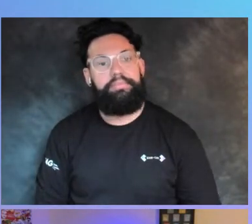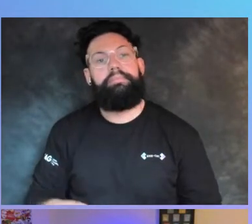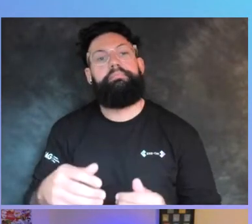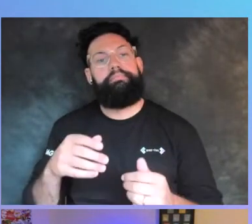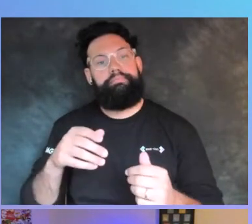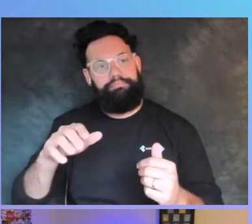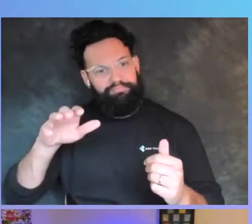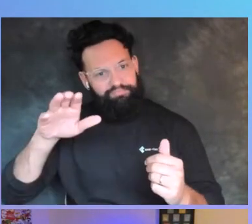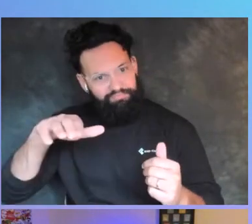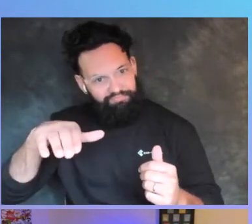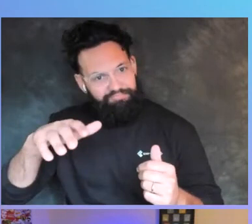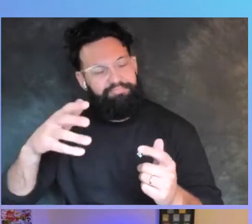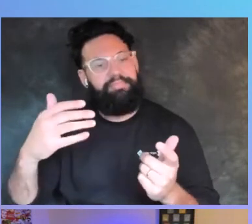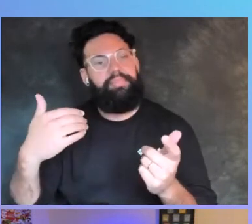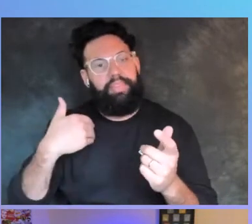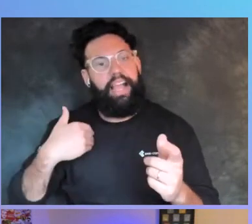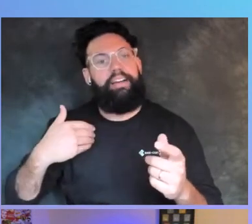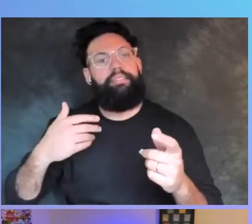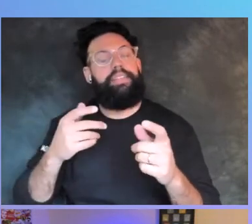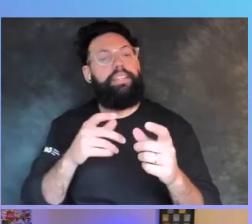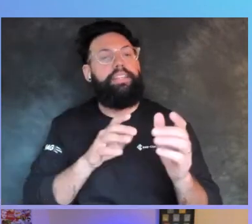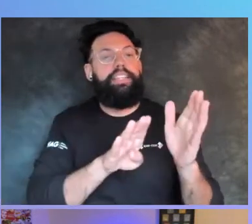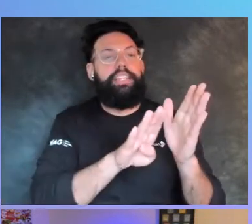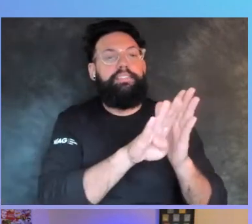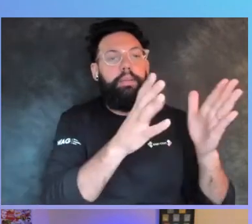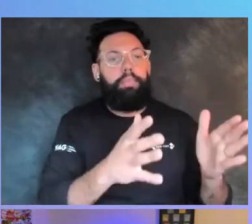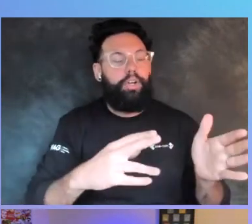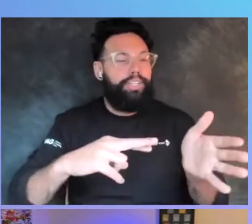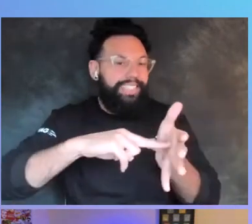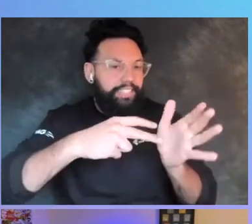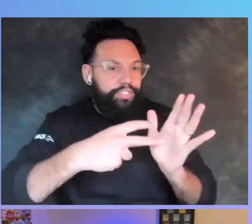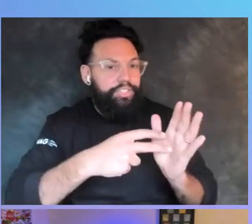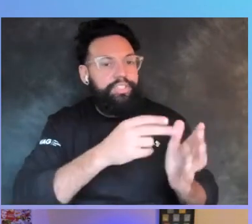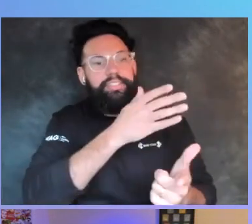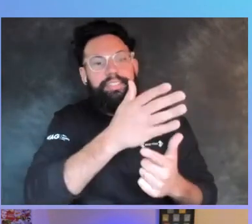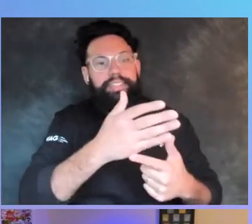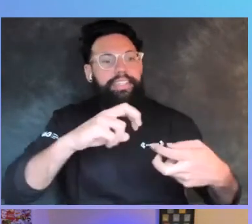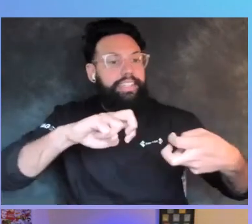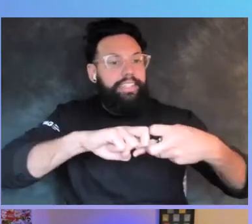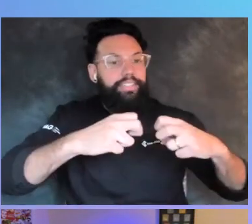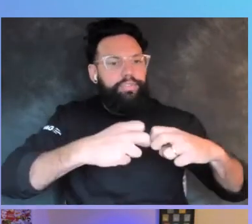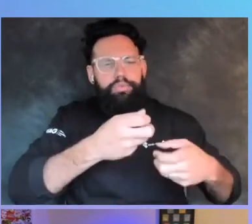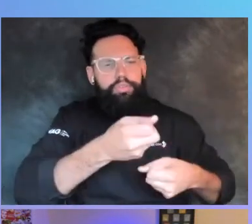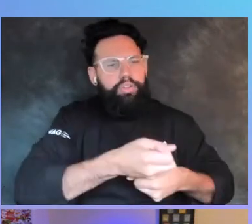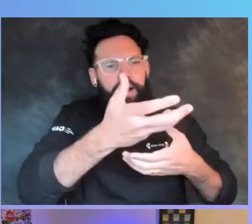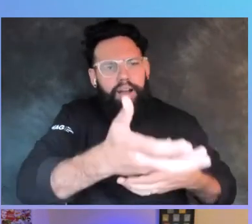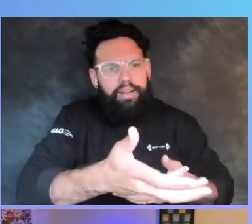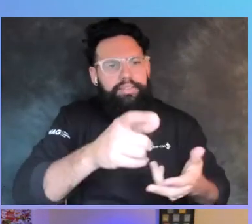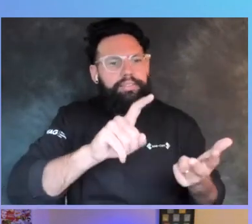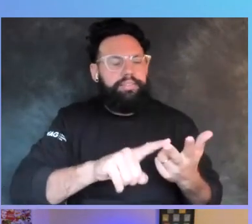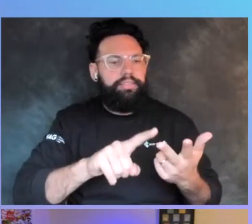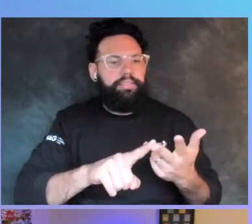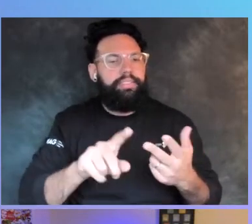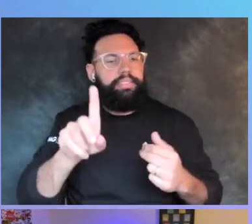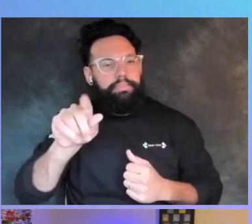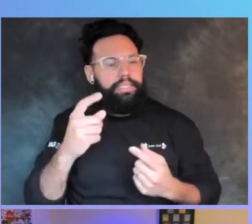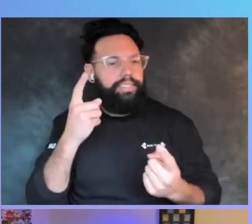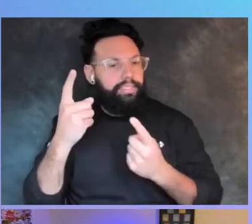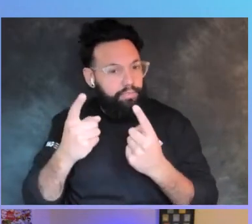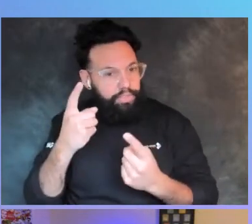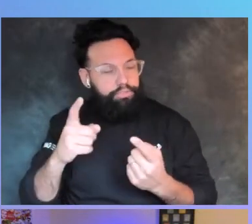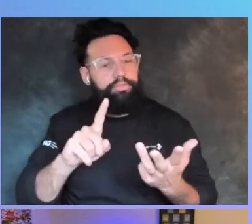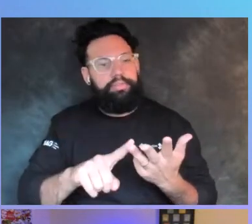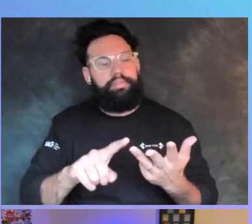the issue cause, the disability considerations, and the tips for remediation. And it is